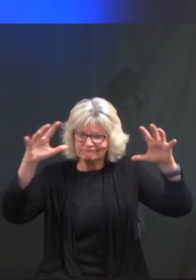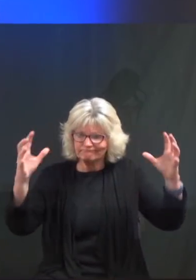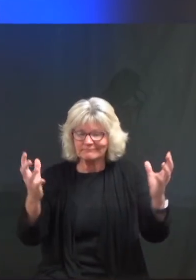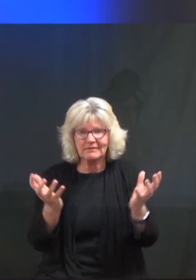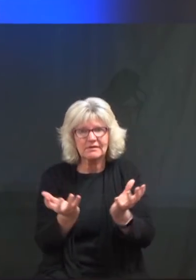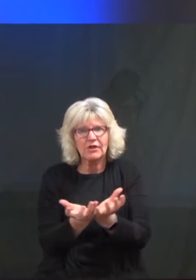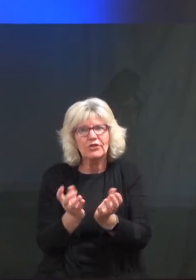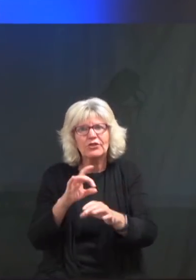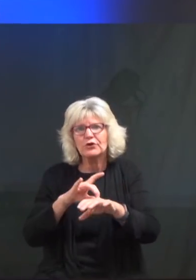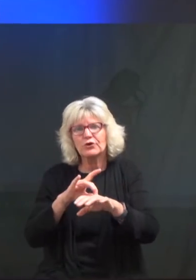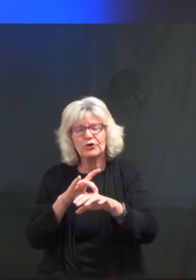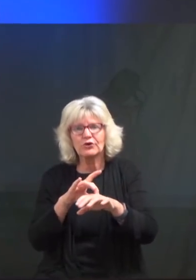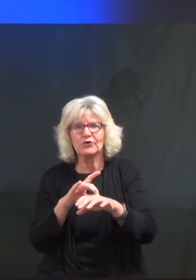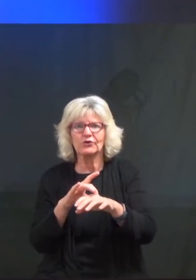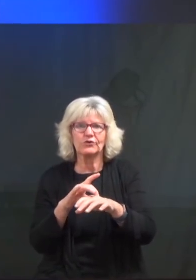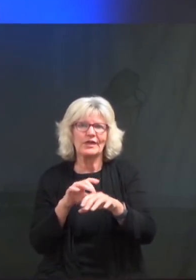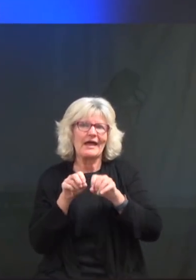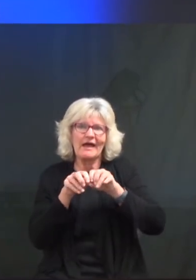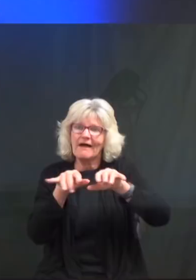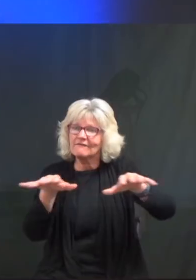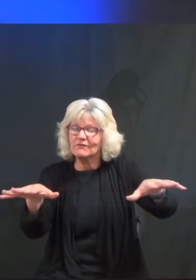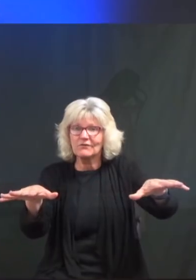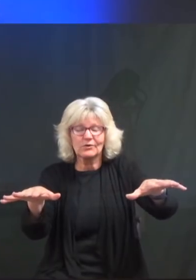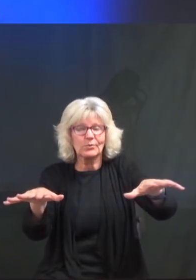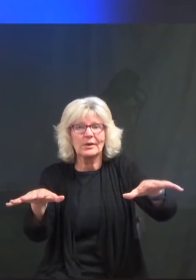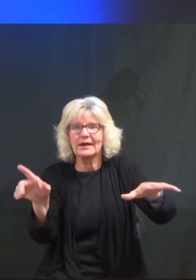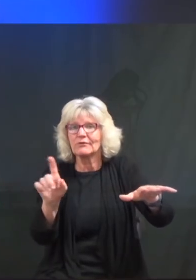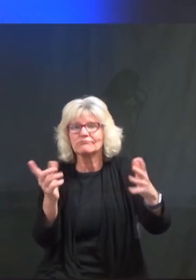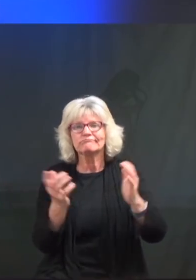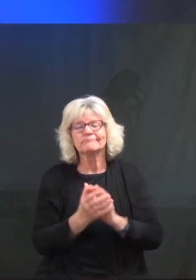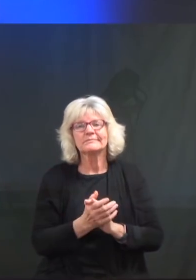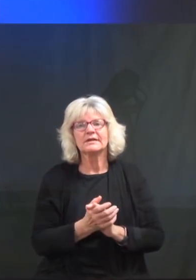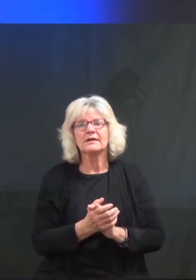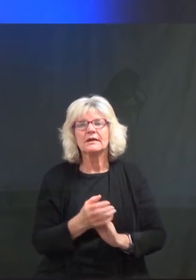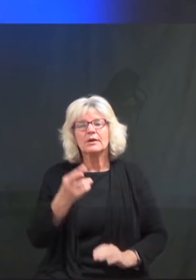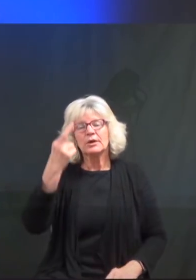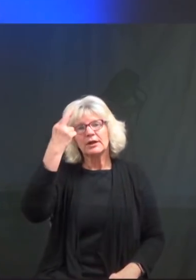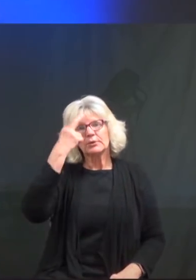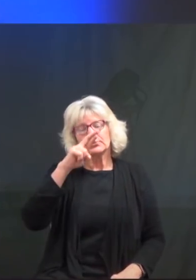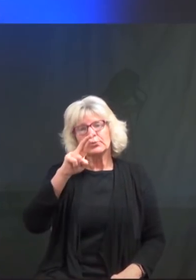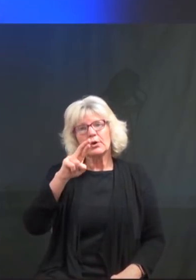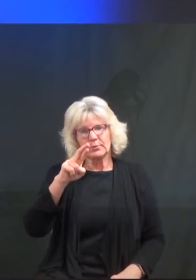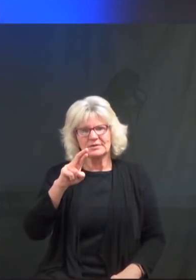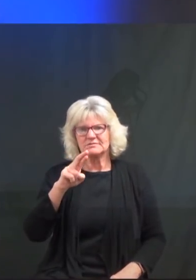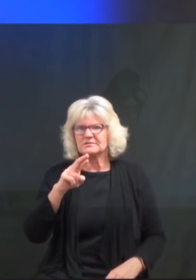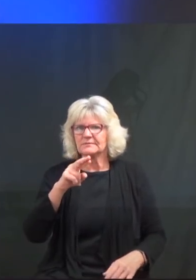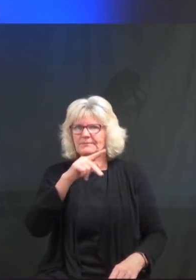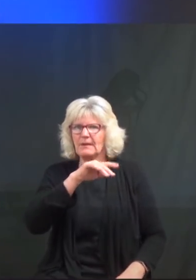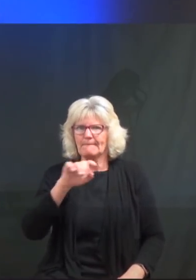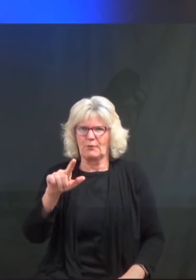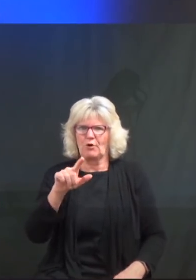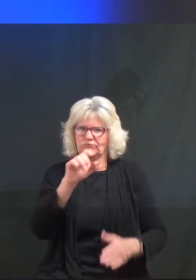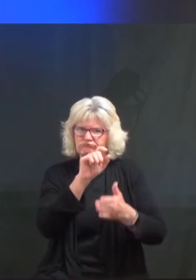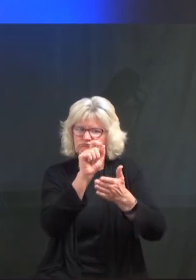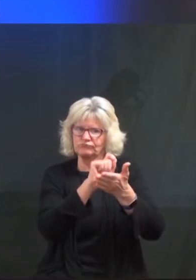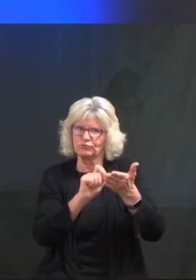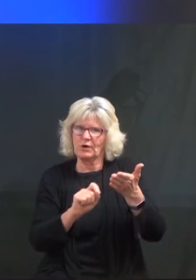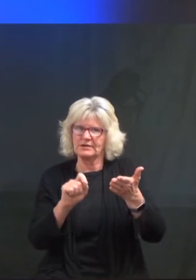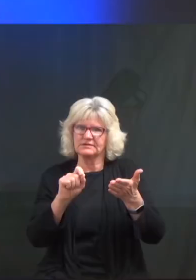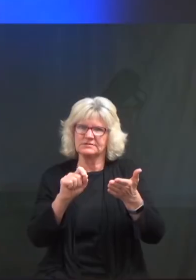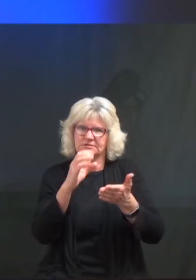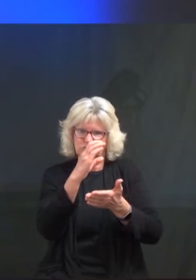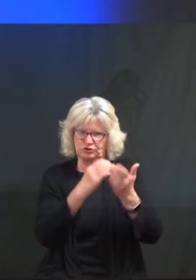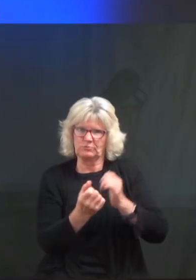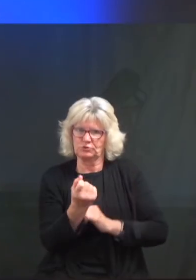the earth. It's everywhere. Romans chapter 11, Paul writes Romans again. And so Paul kind of outlines it here